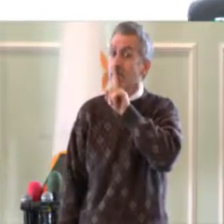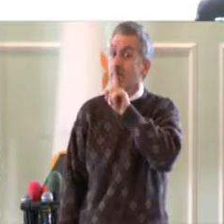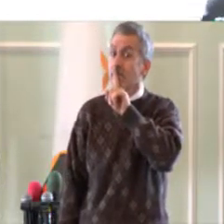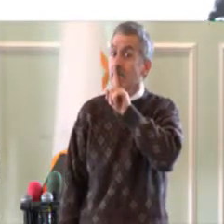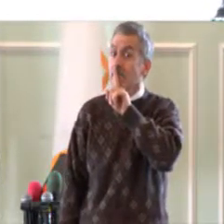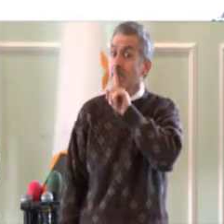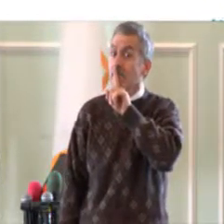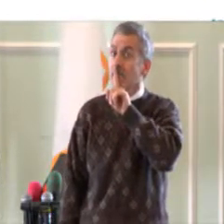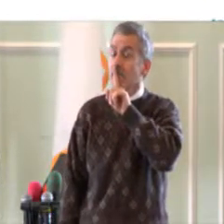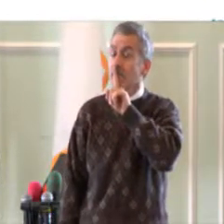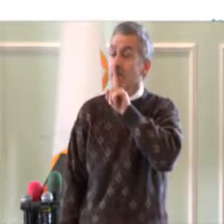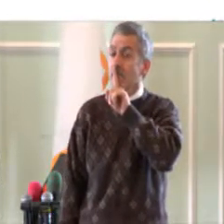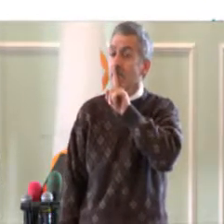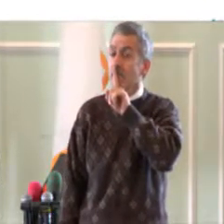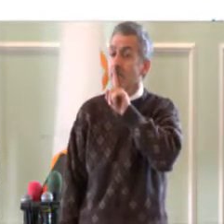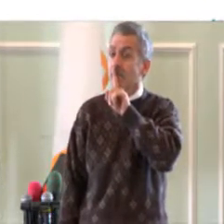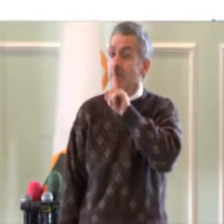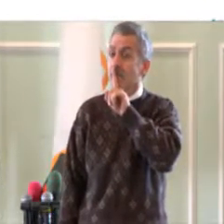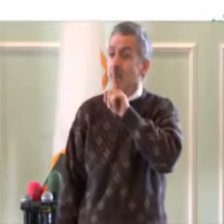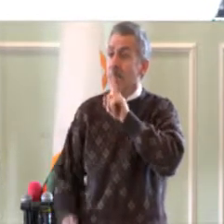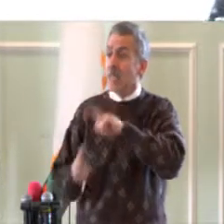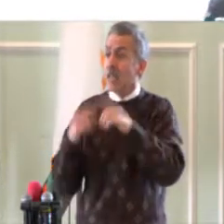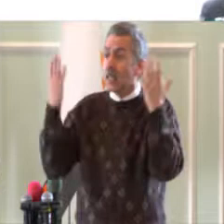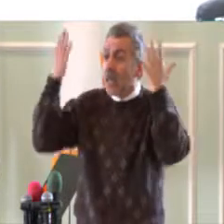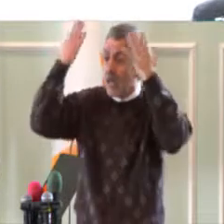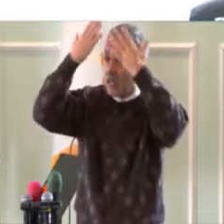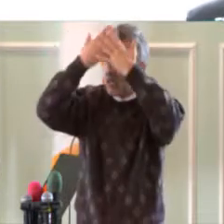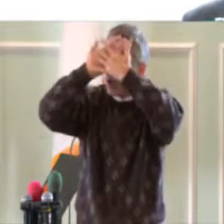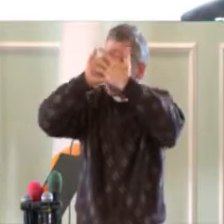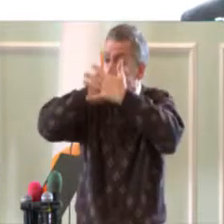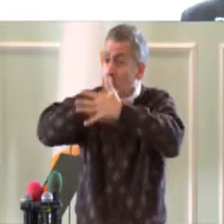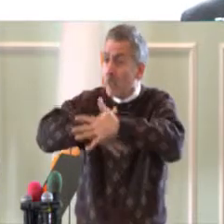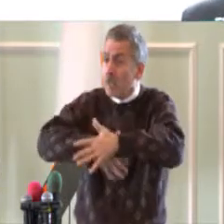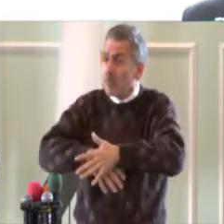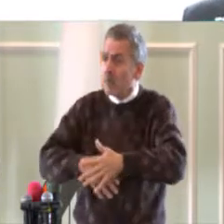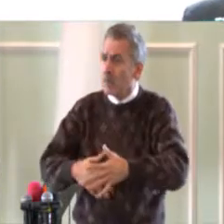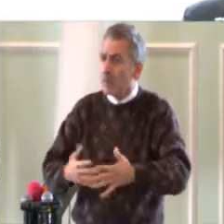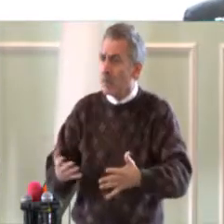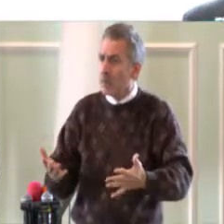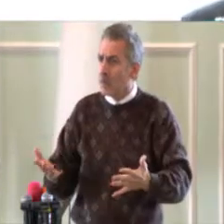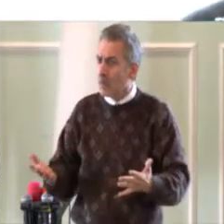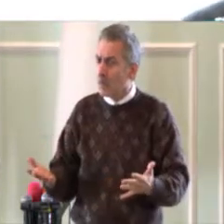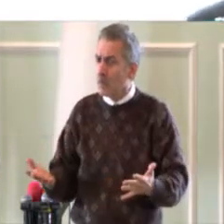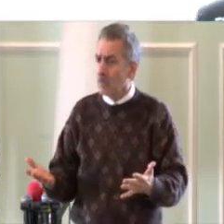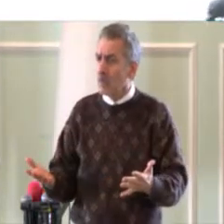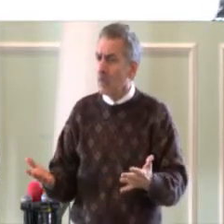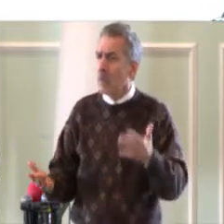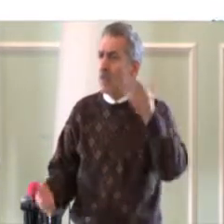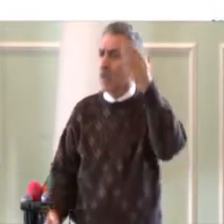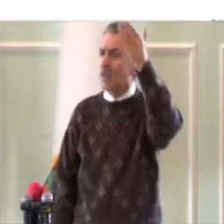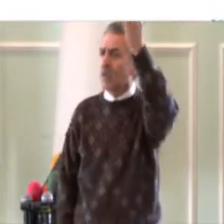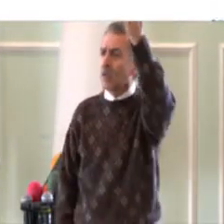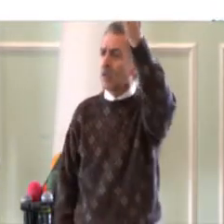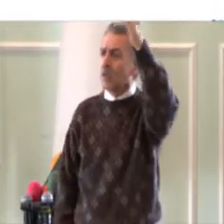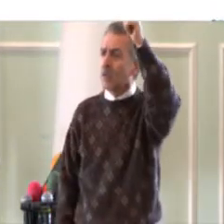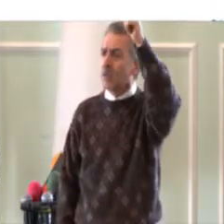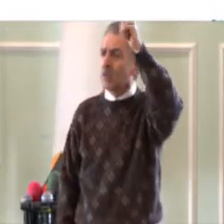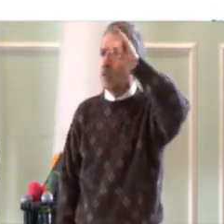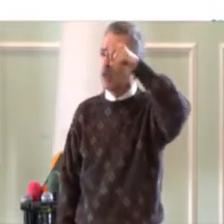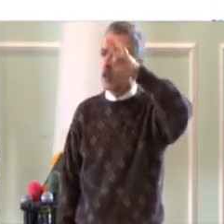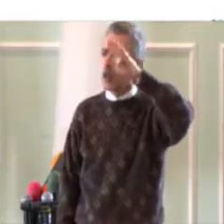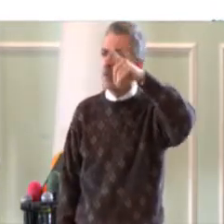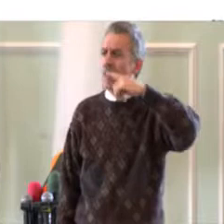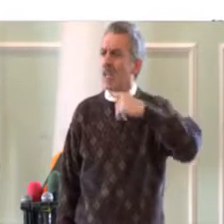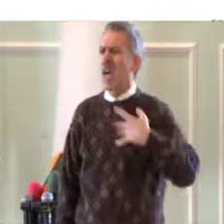So much so that the darkness was so deep and his pain was so deep that Job expressed the desire